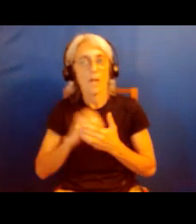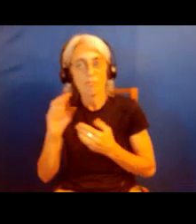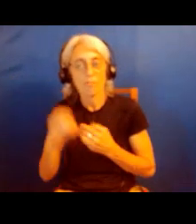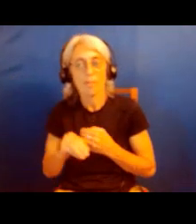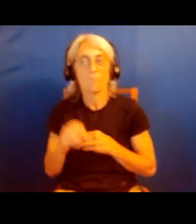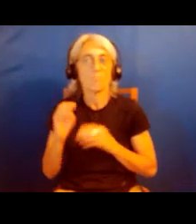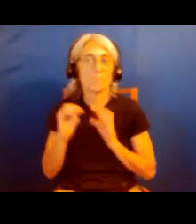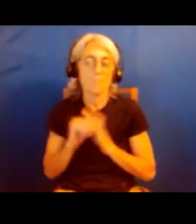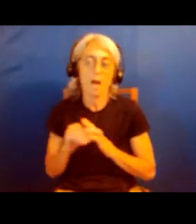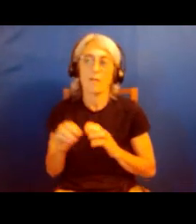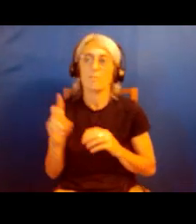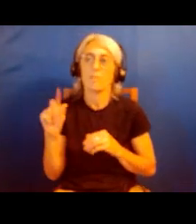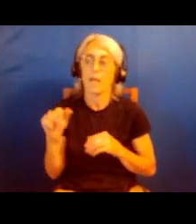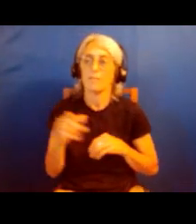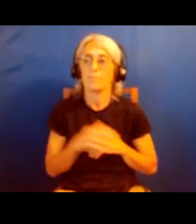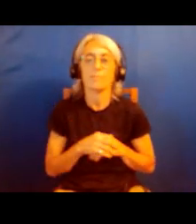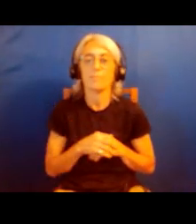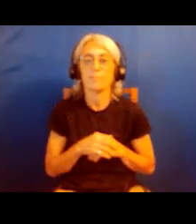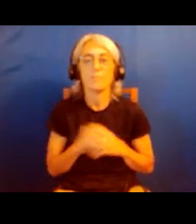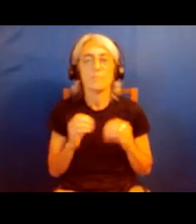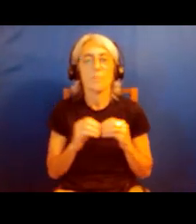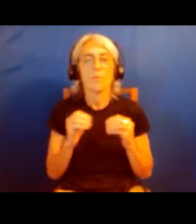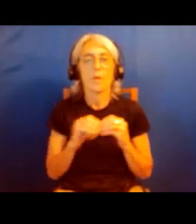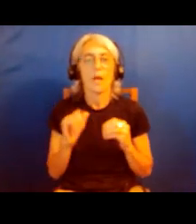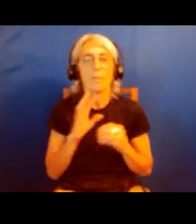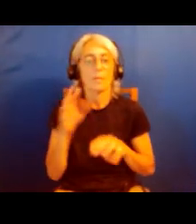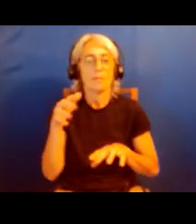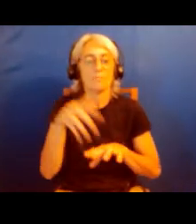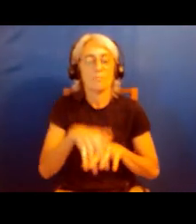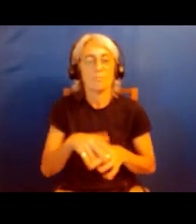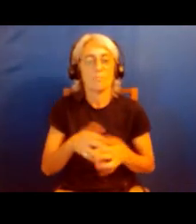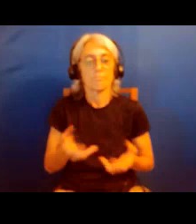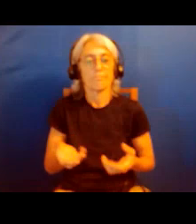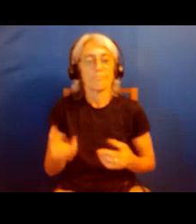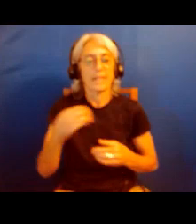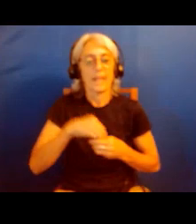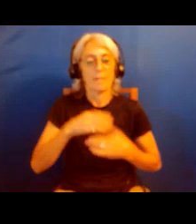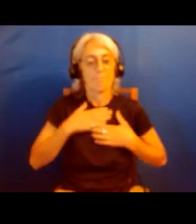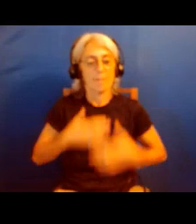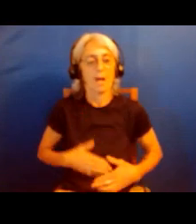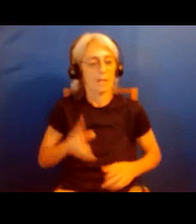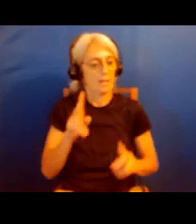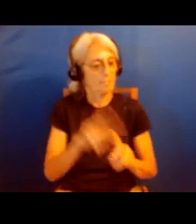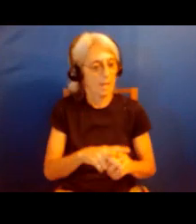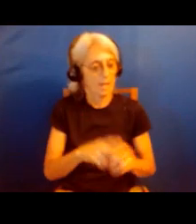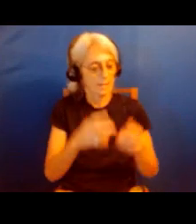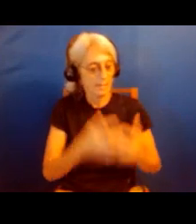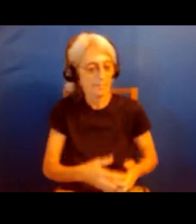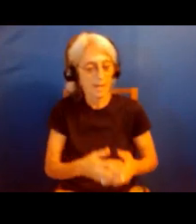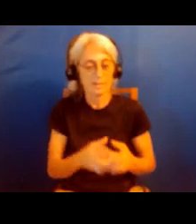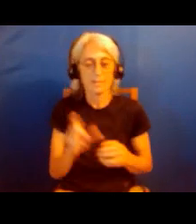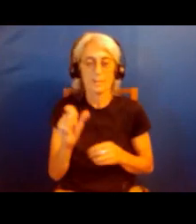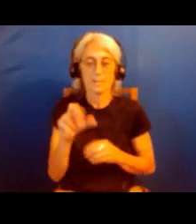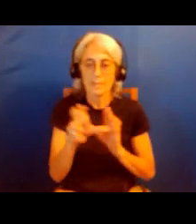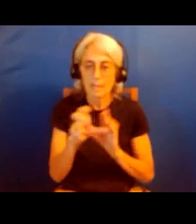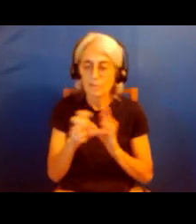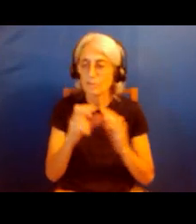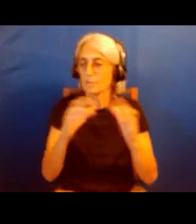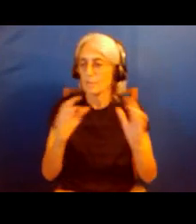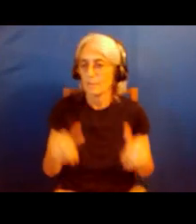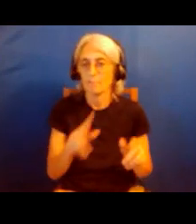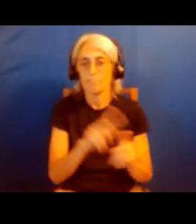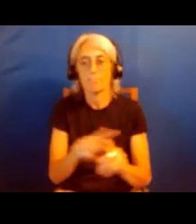data, but increasingly, AI is becoming embodied, applied in devices and sensors and systems that learn and